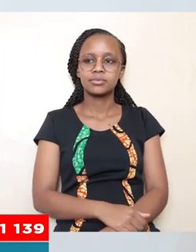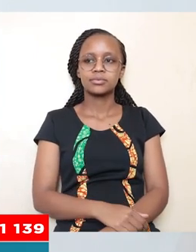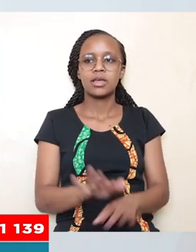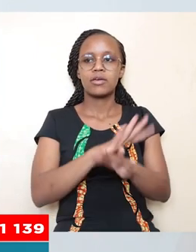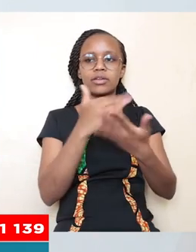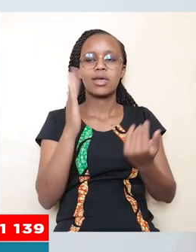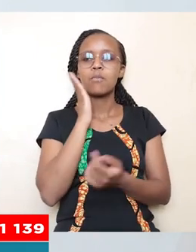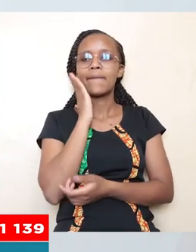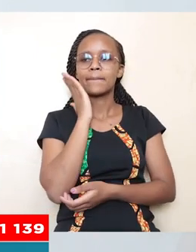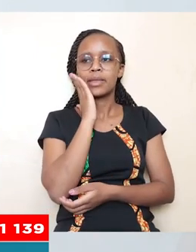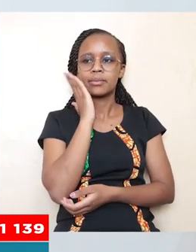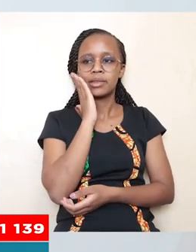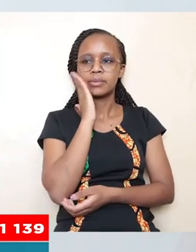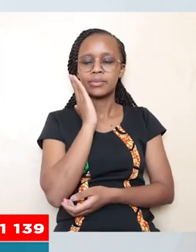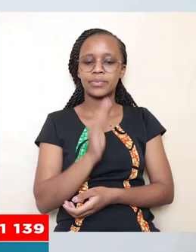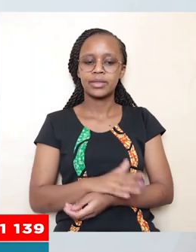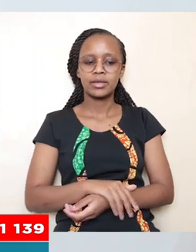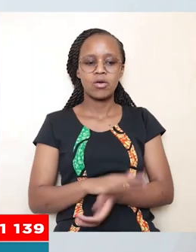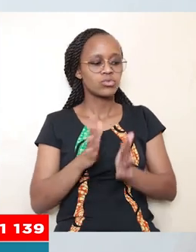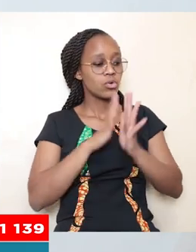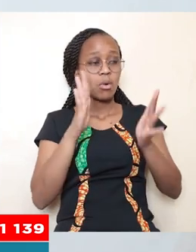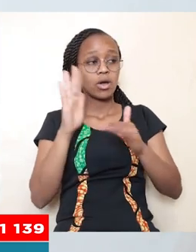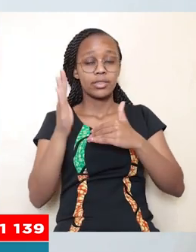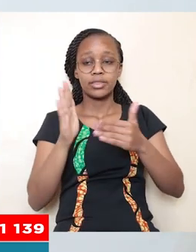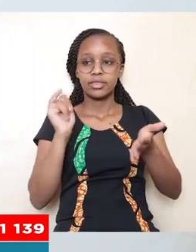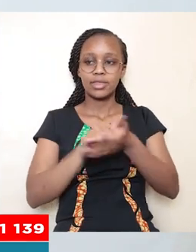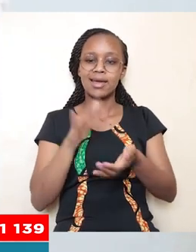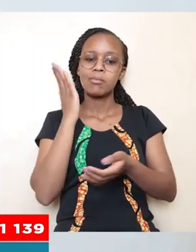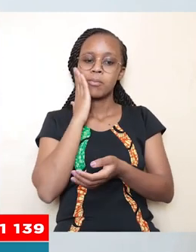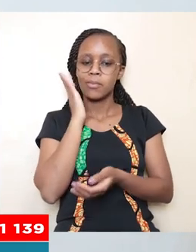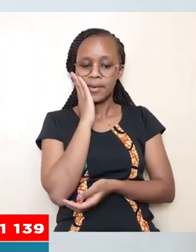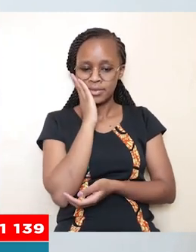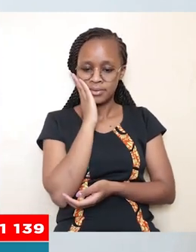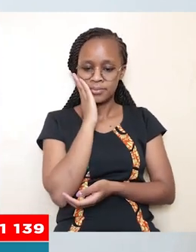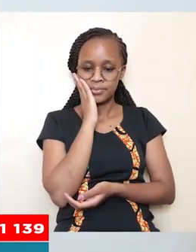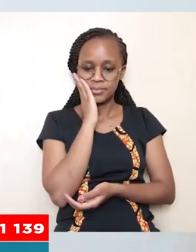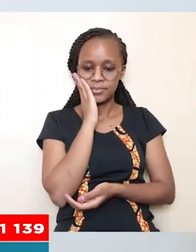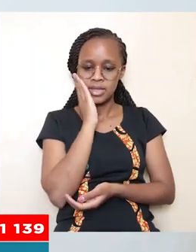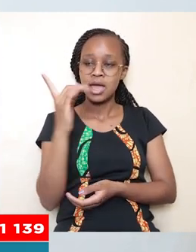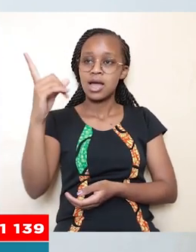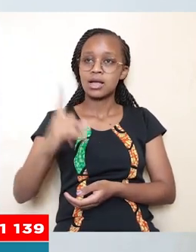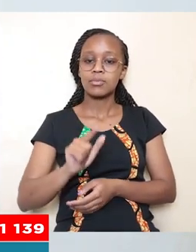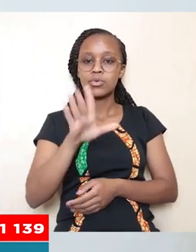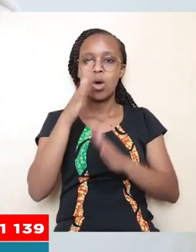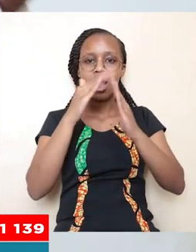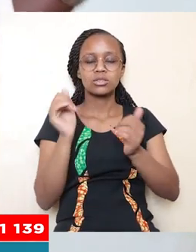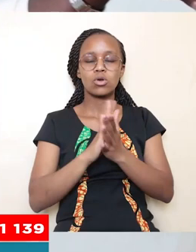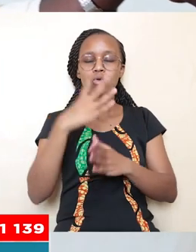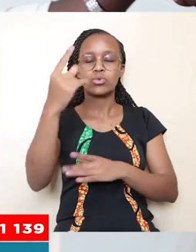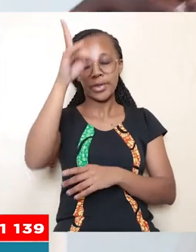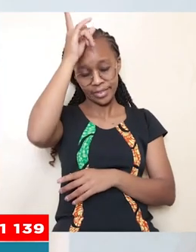Kila kitu ni mam. To the extent, mamake anakuja kwako ama unaenda